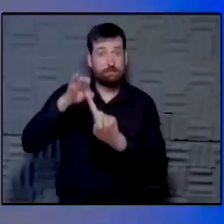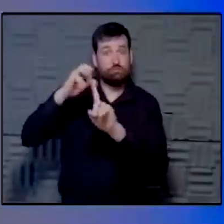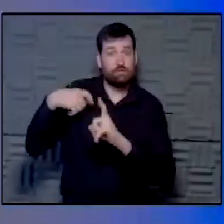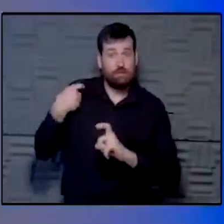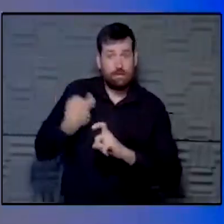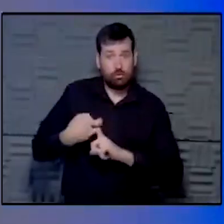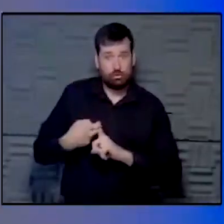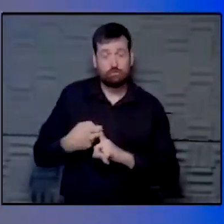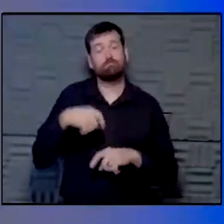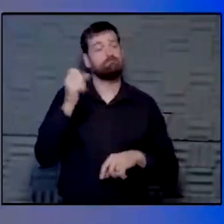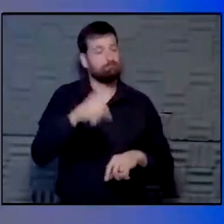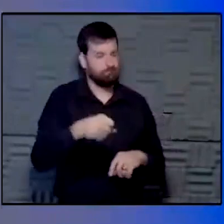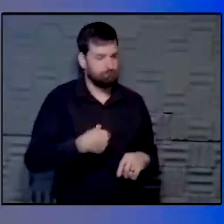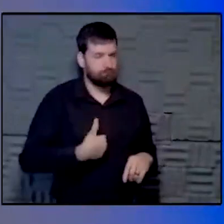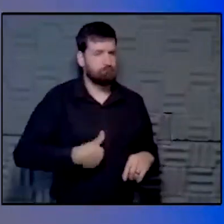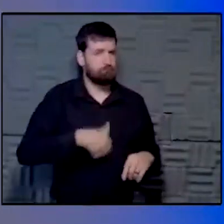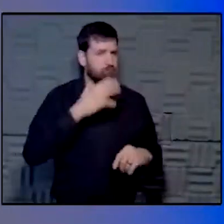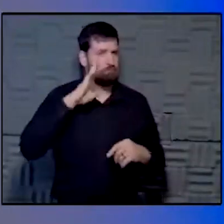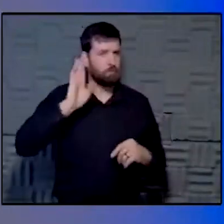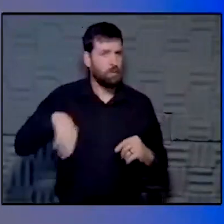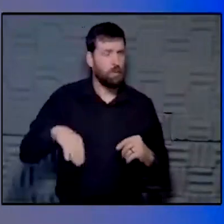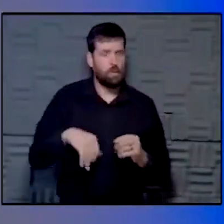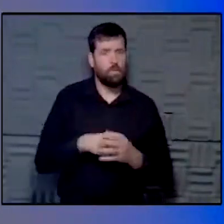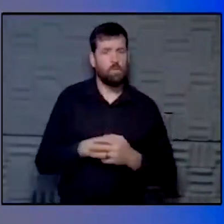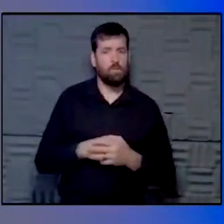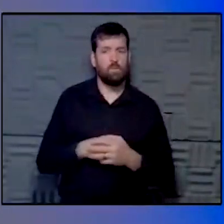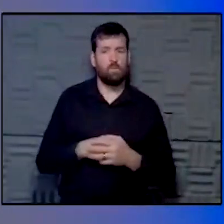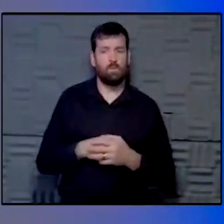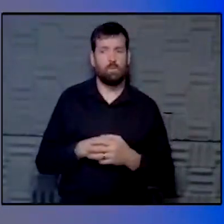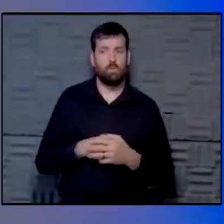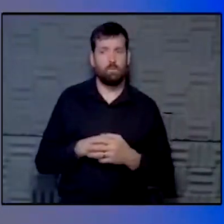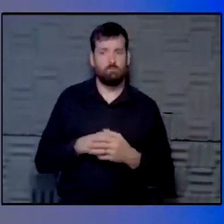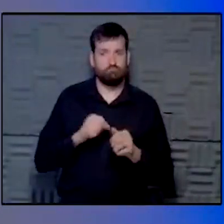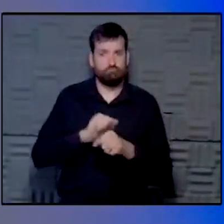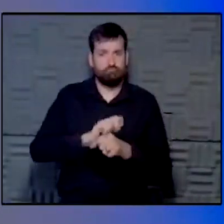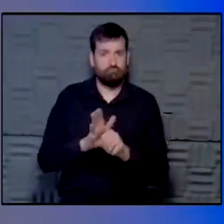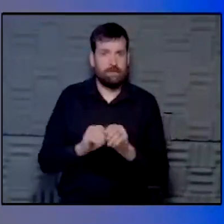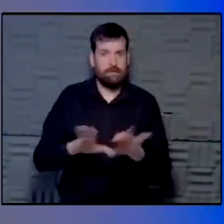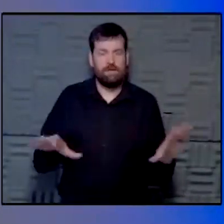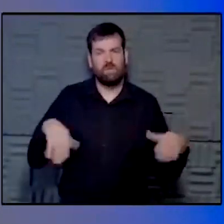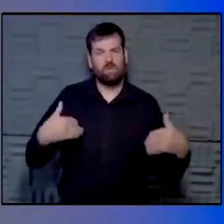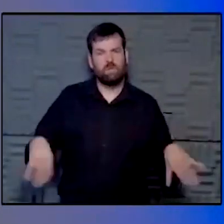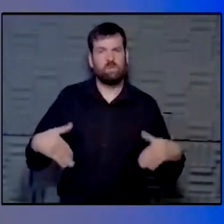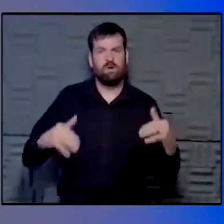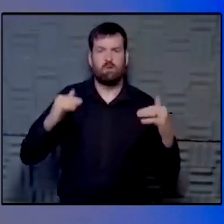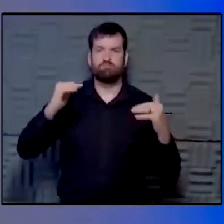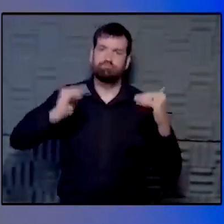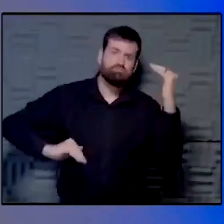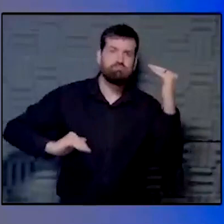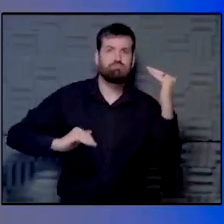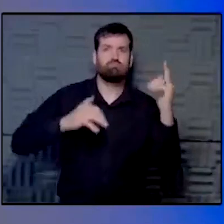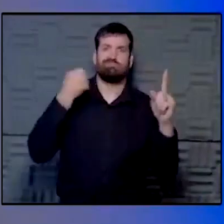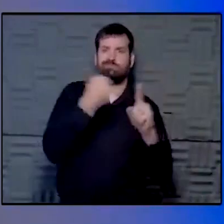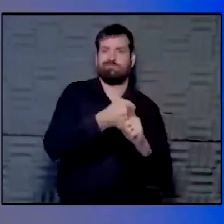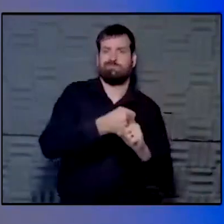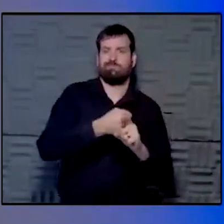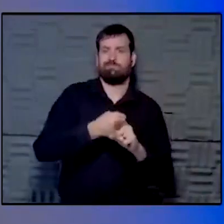been. Yeah, as we know, this pandemic has, here in the U.S., certainly disproportionately affected